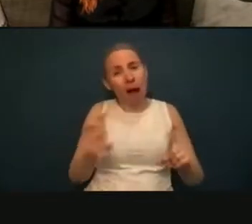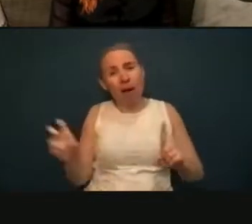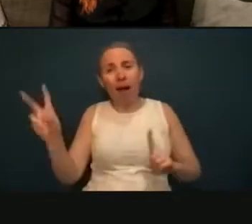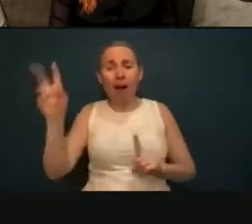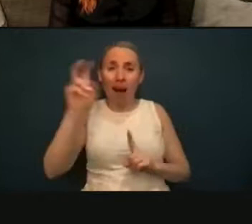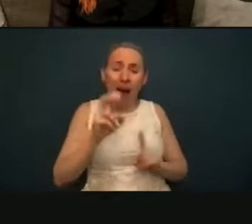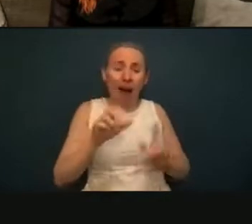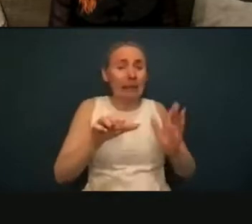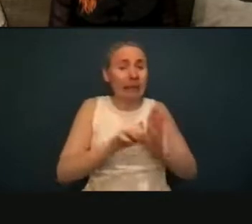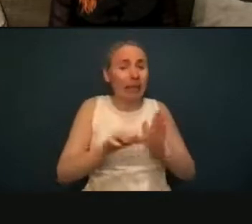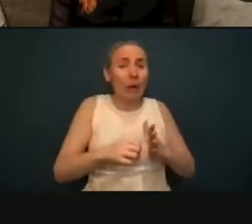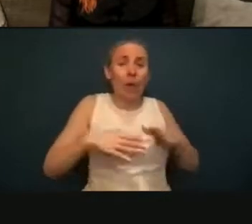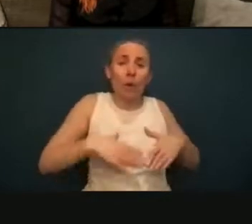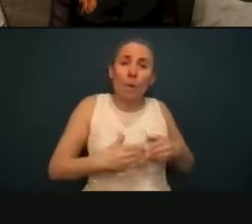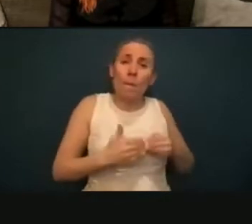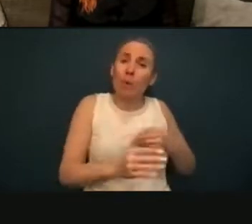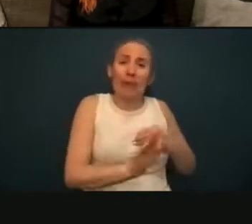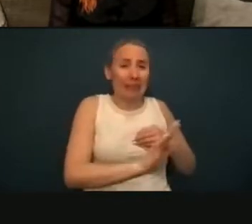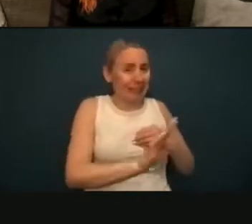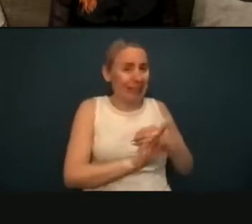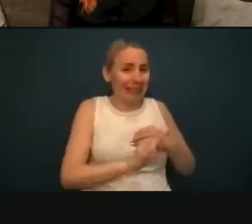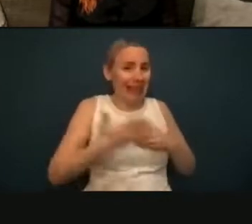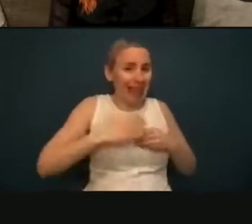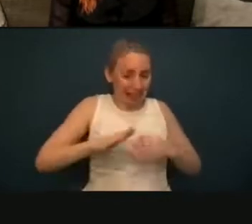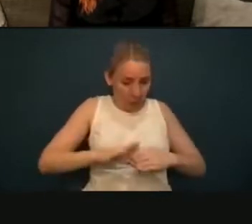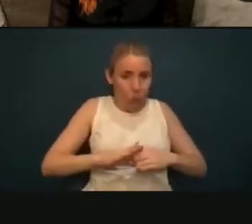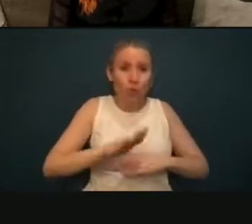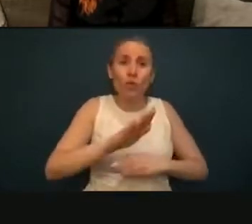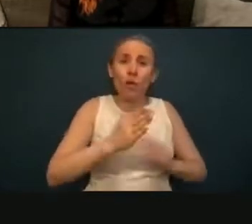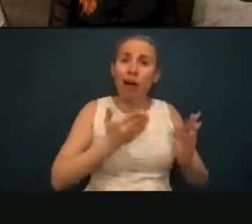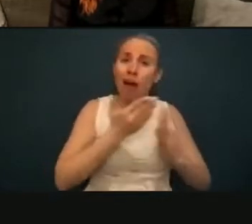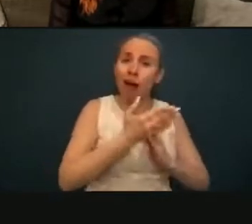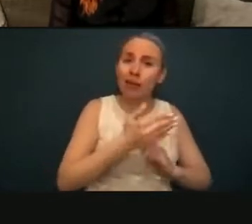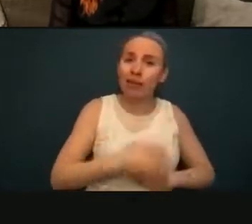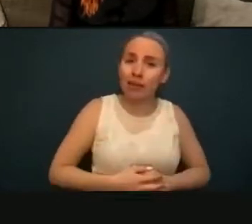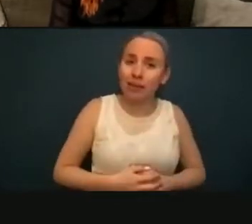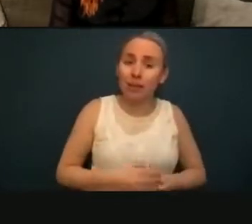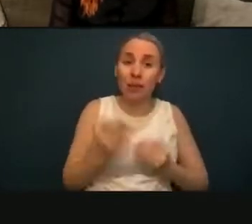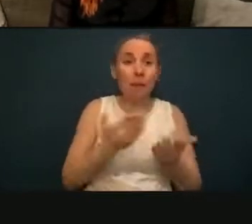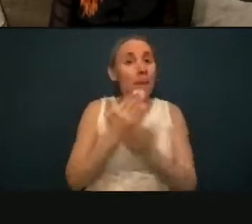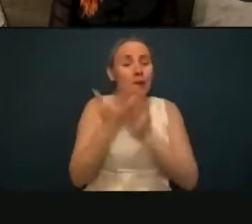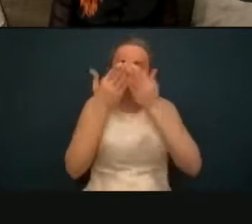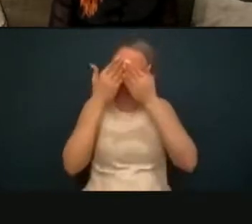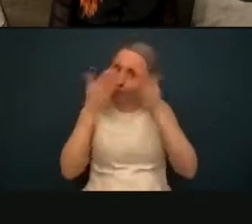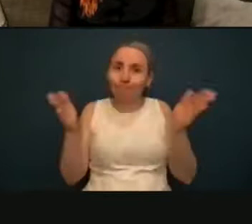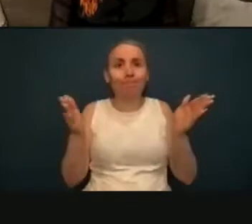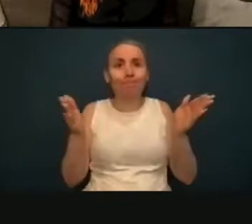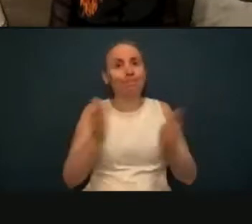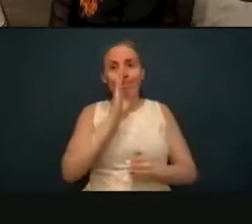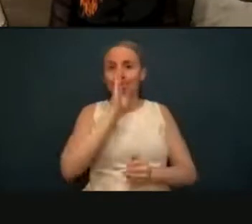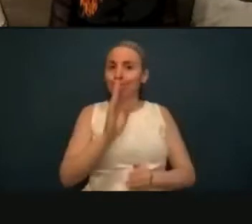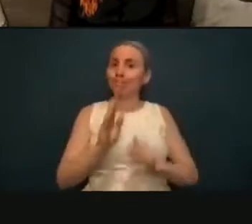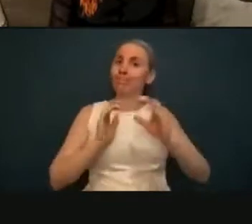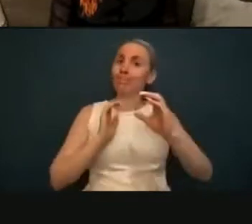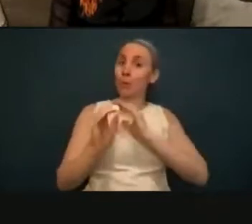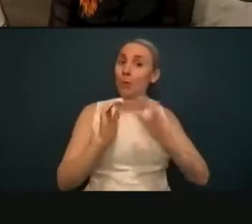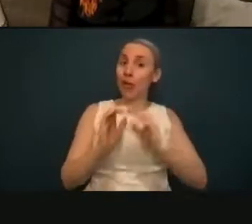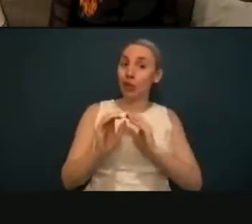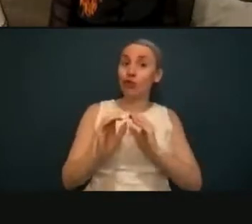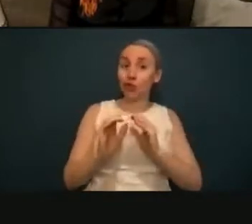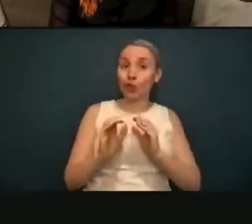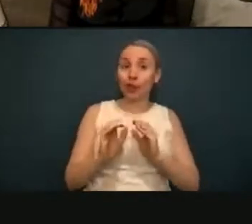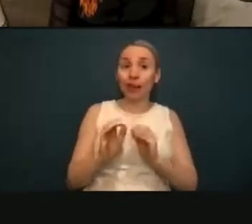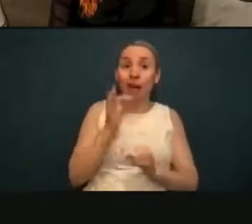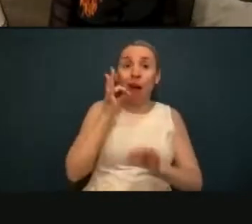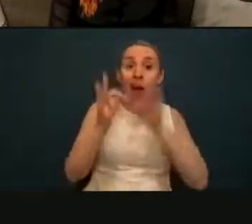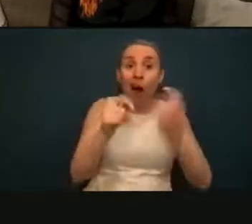So again, I think it's about having that open conversation and really sitting down and saying, okay, what do you need for your